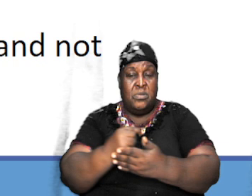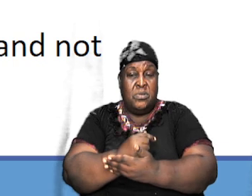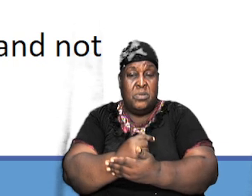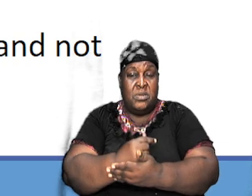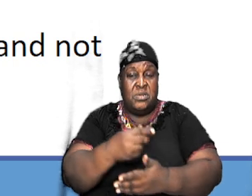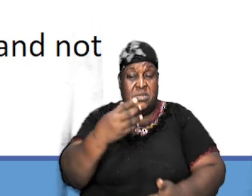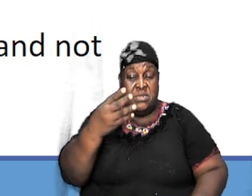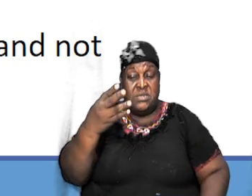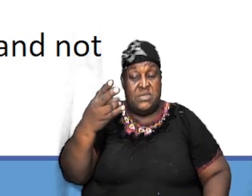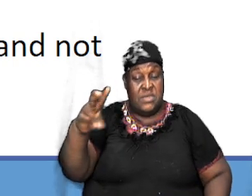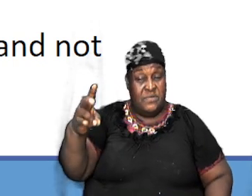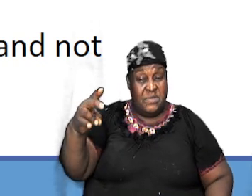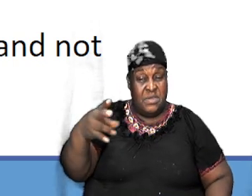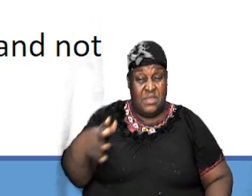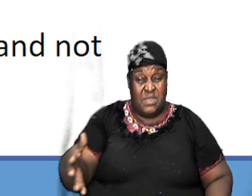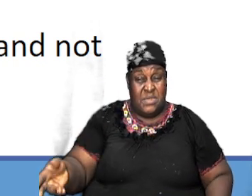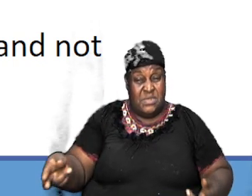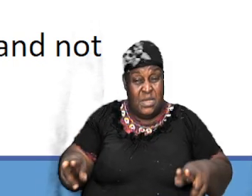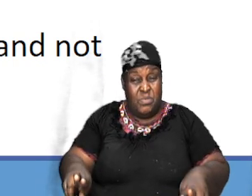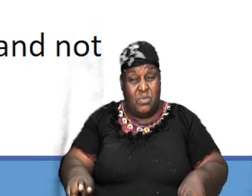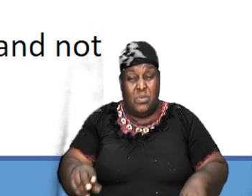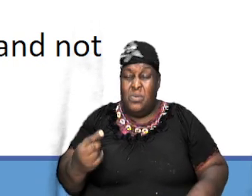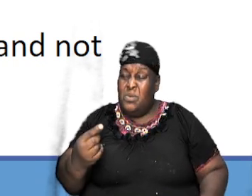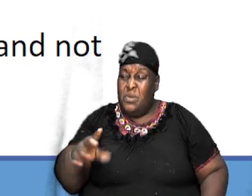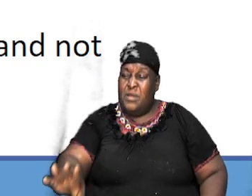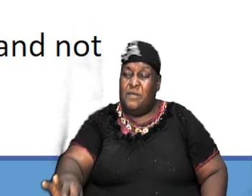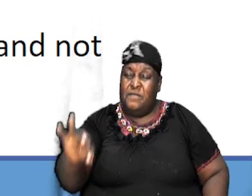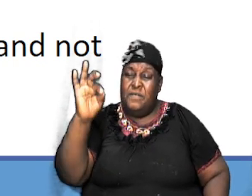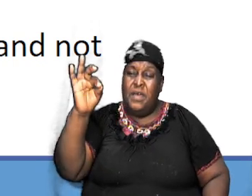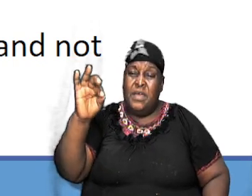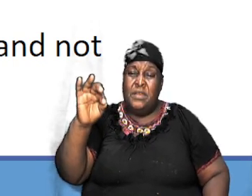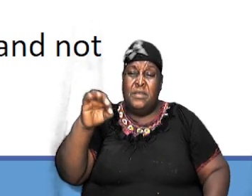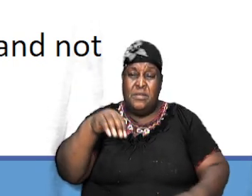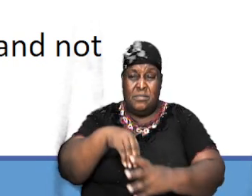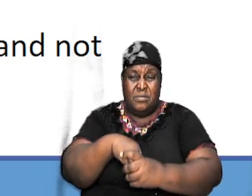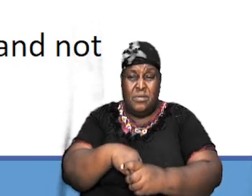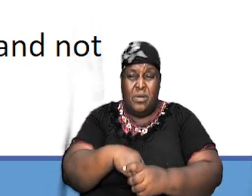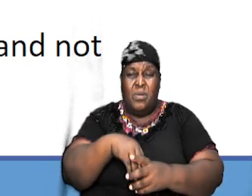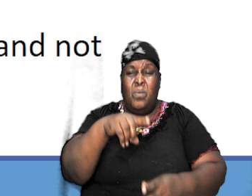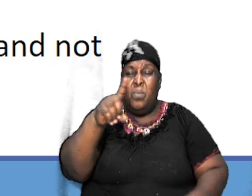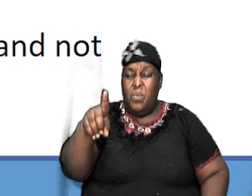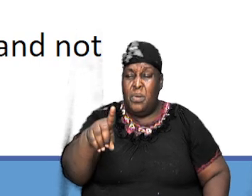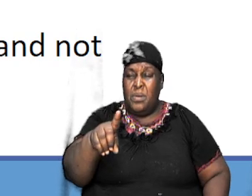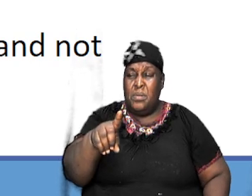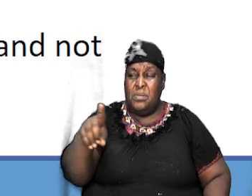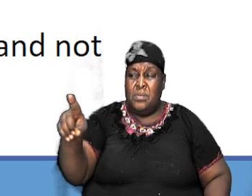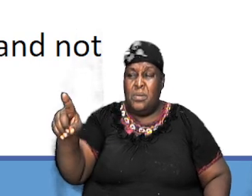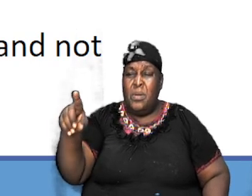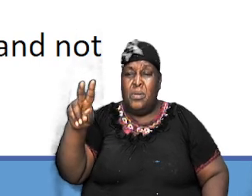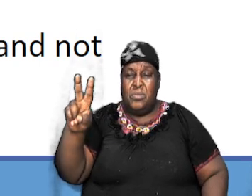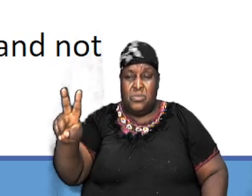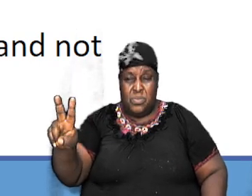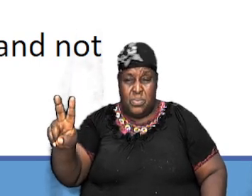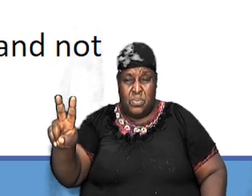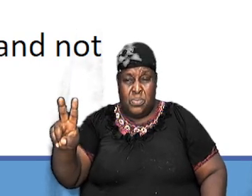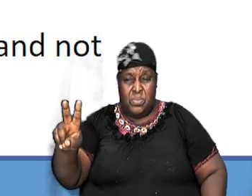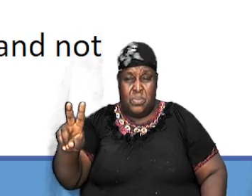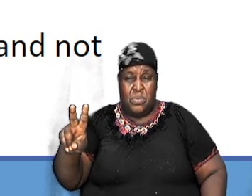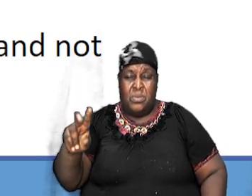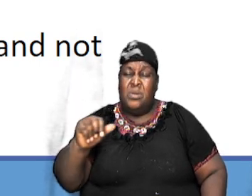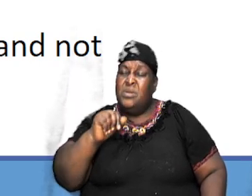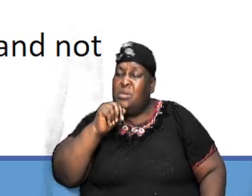happen that you can only find them in only one or two. So they are not in all